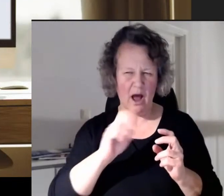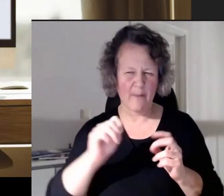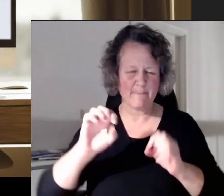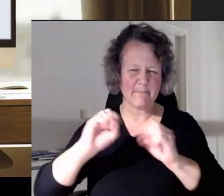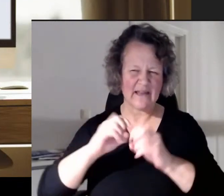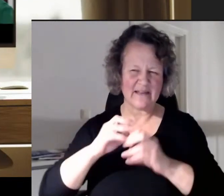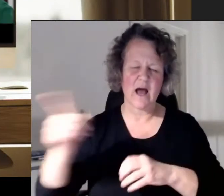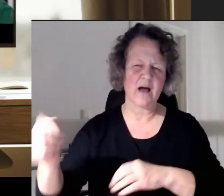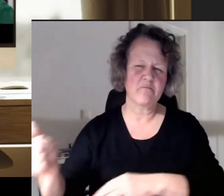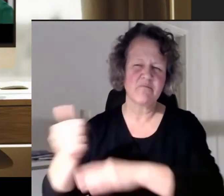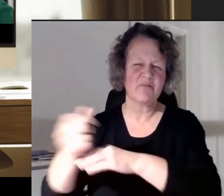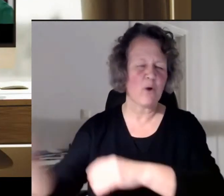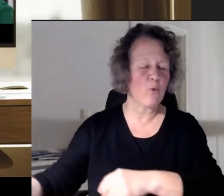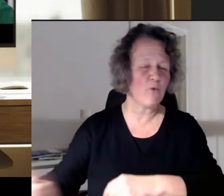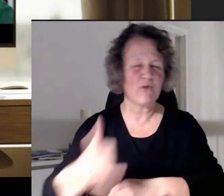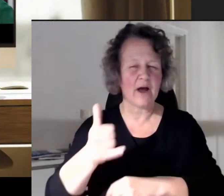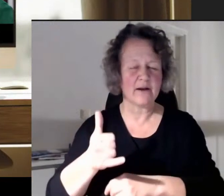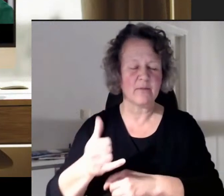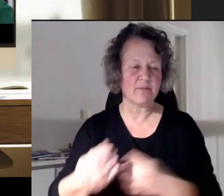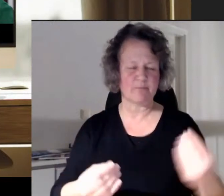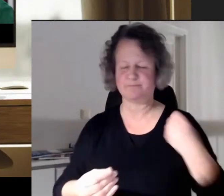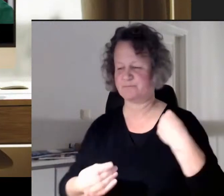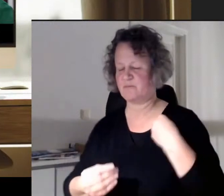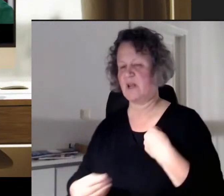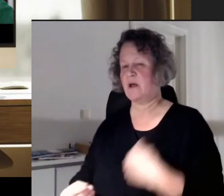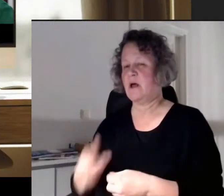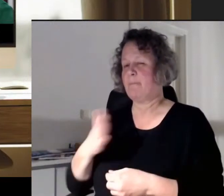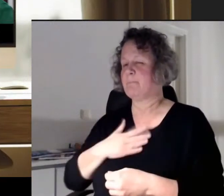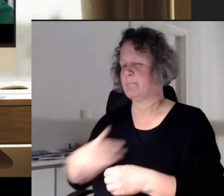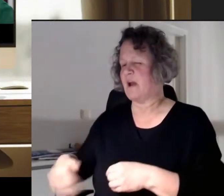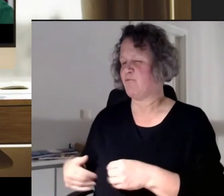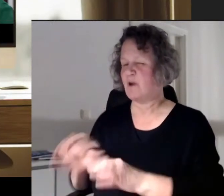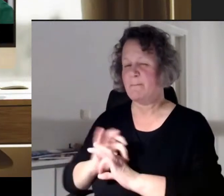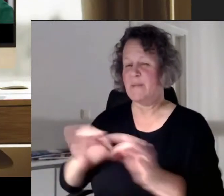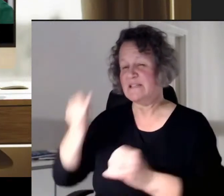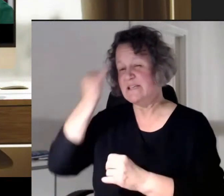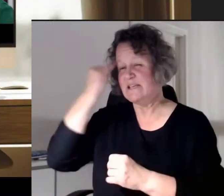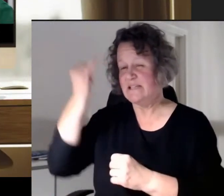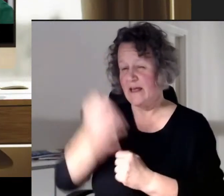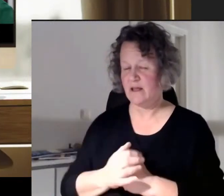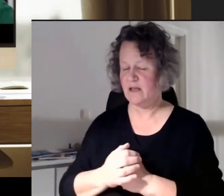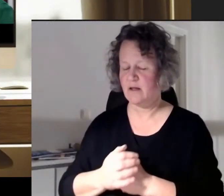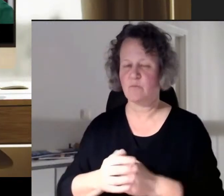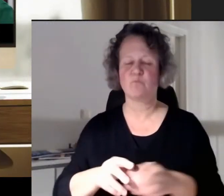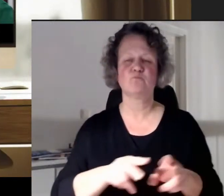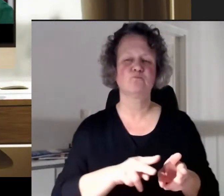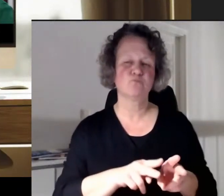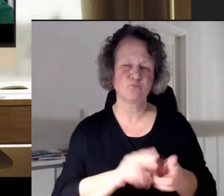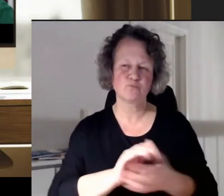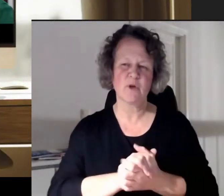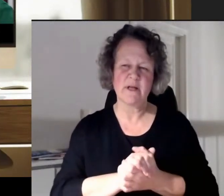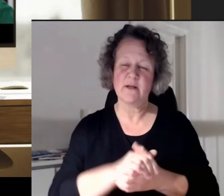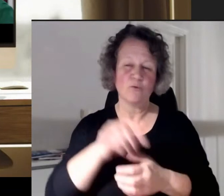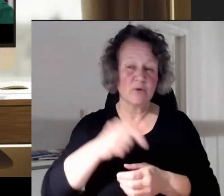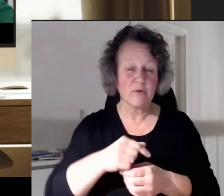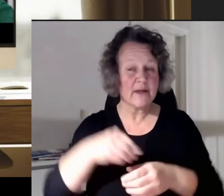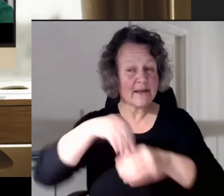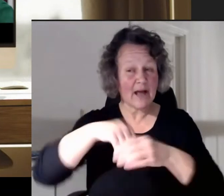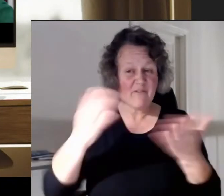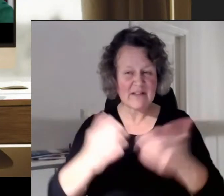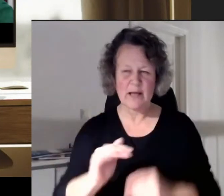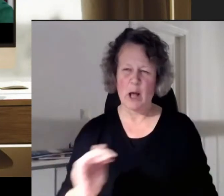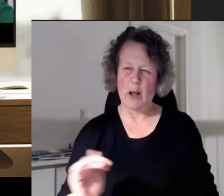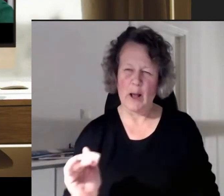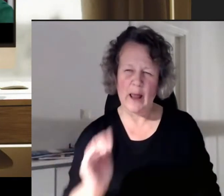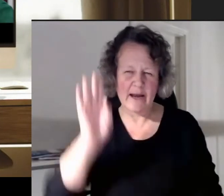me, he's a founder, and he said, my girlfriend has the idea for the film we can do. And it is dealing